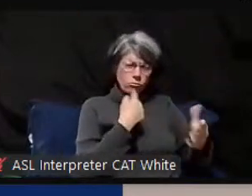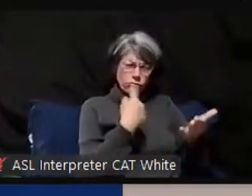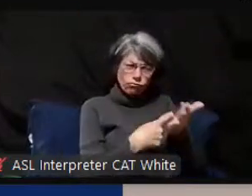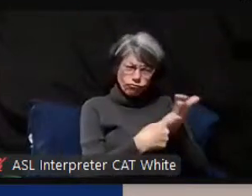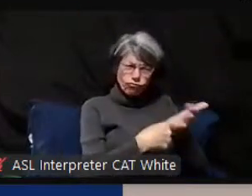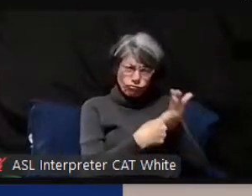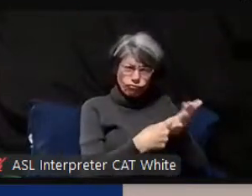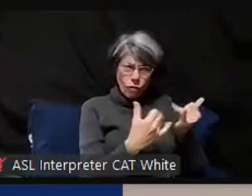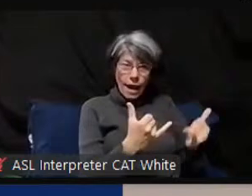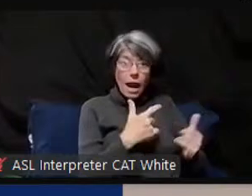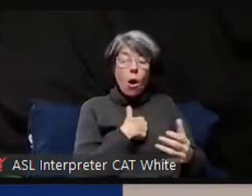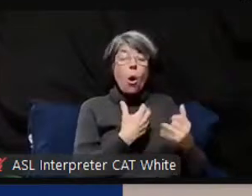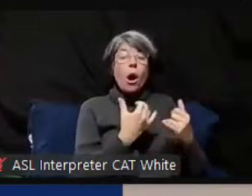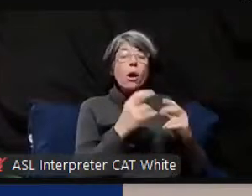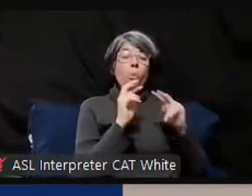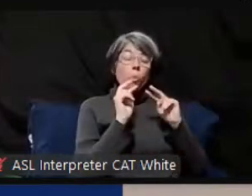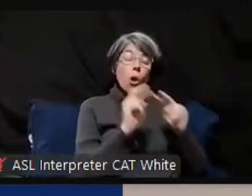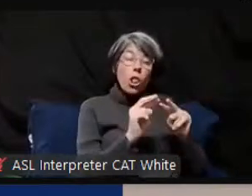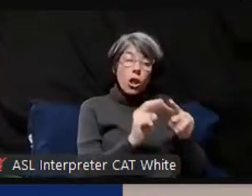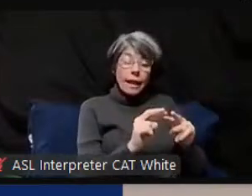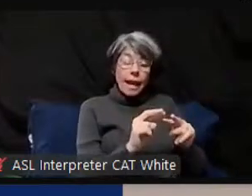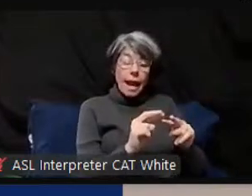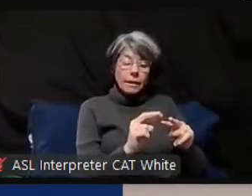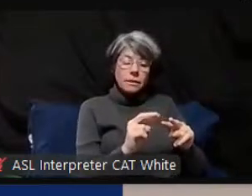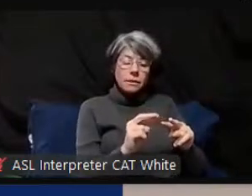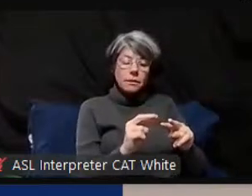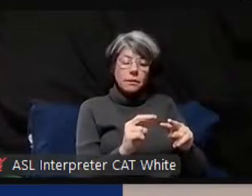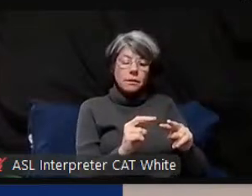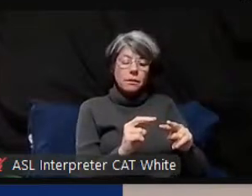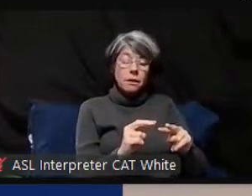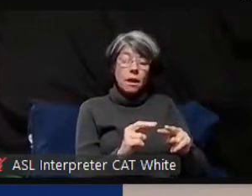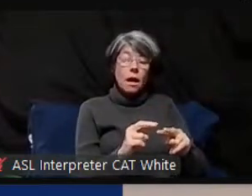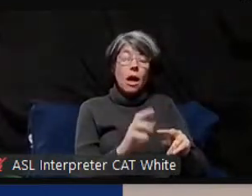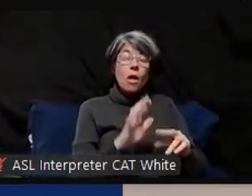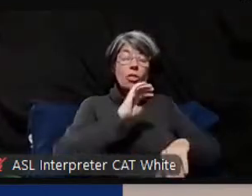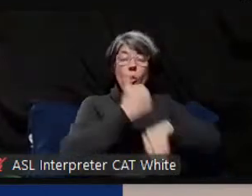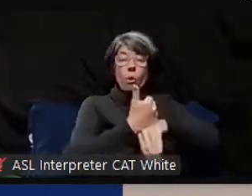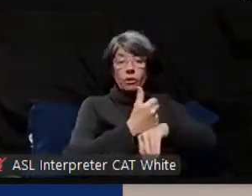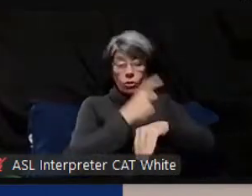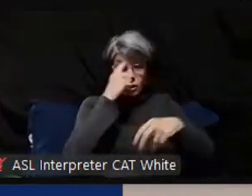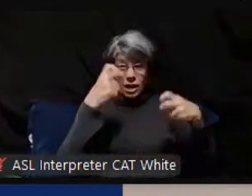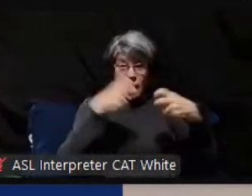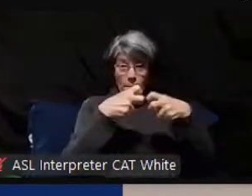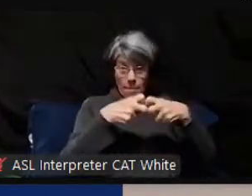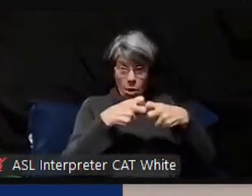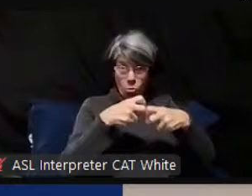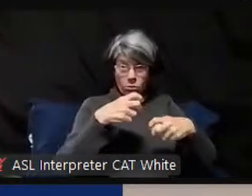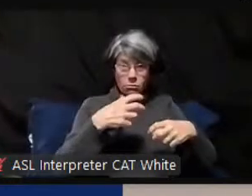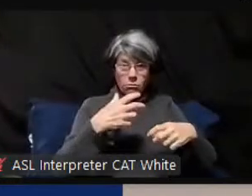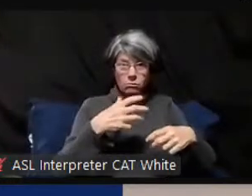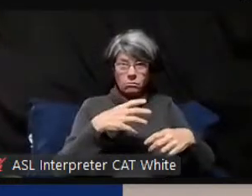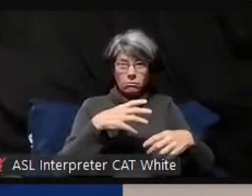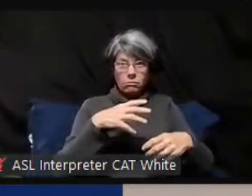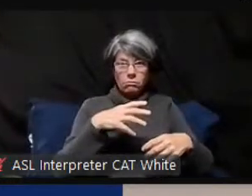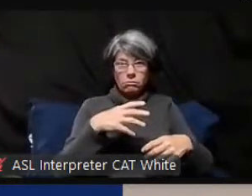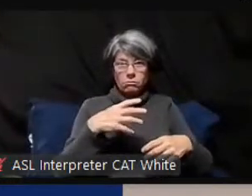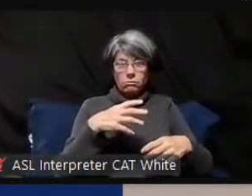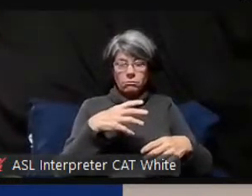We are currently looking at the restoration of power lines being